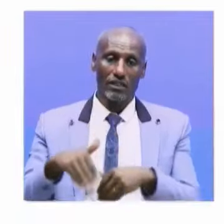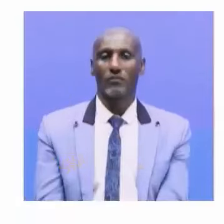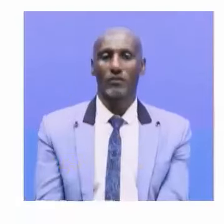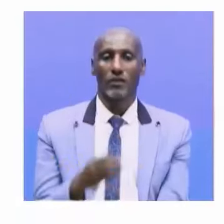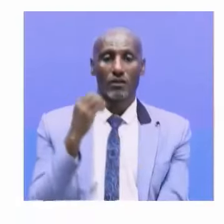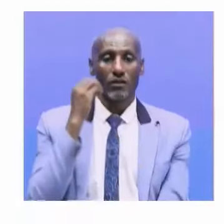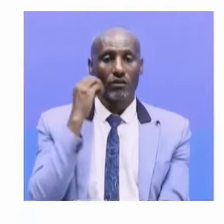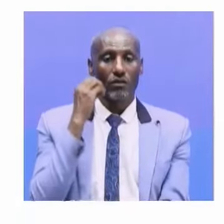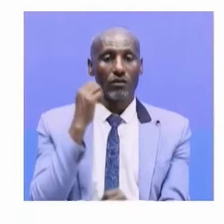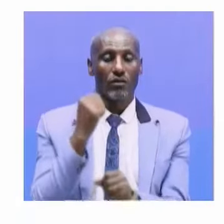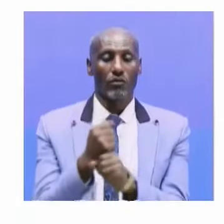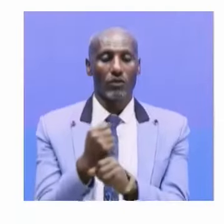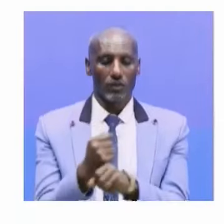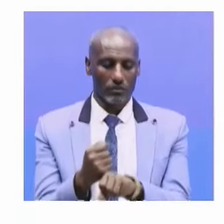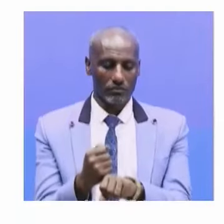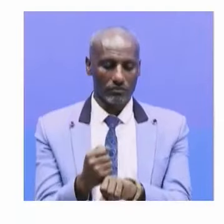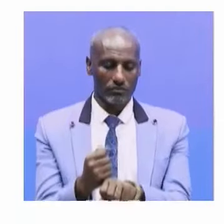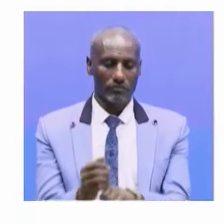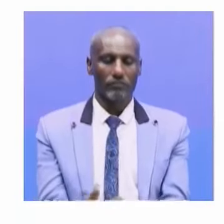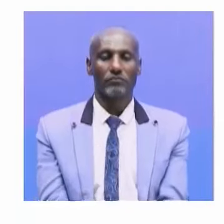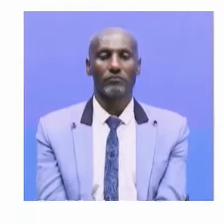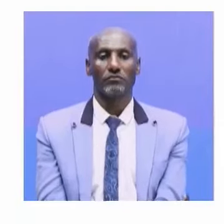practice.